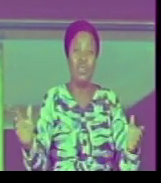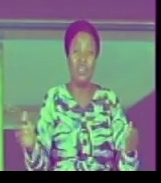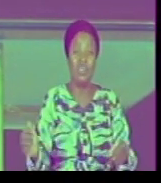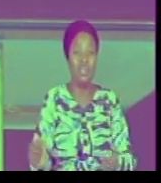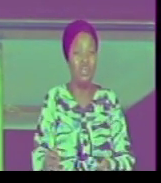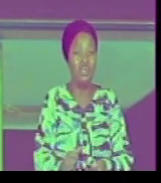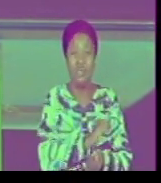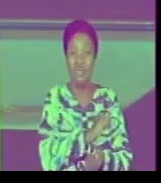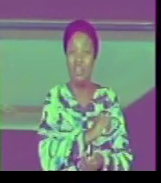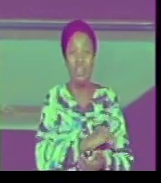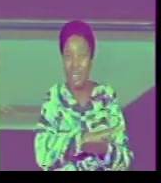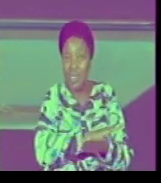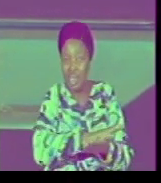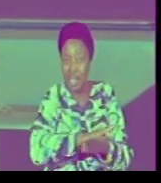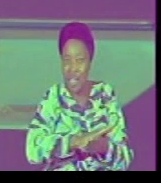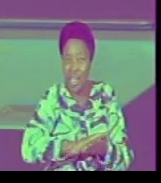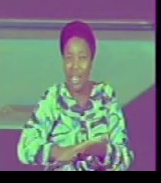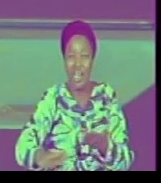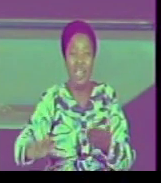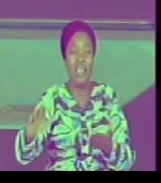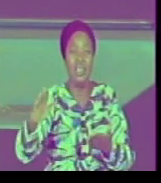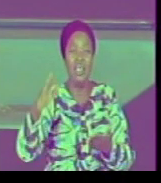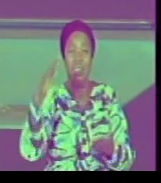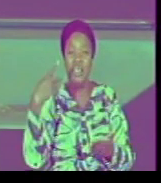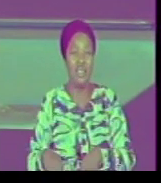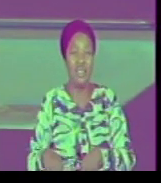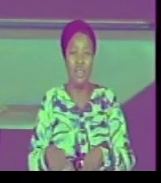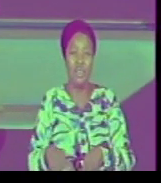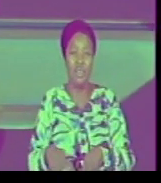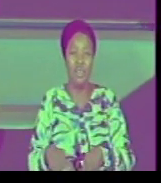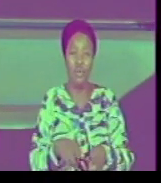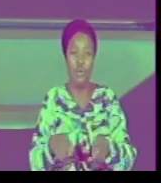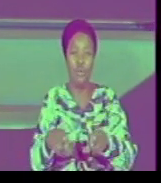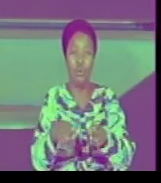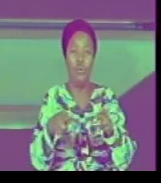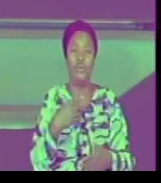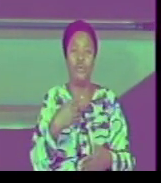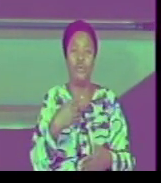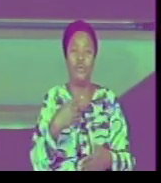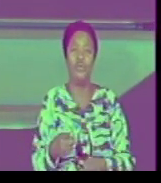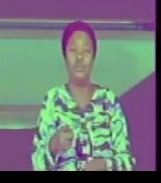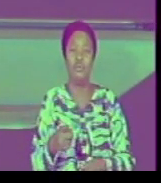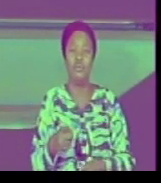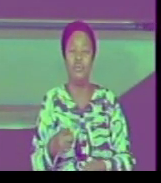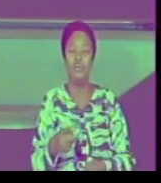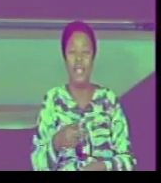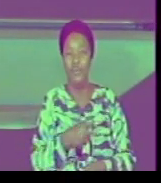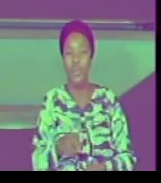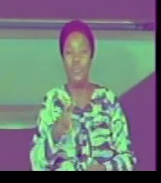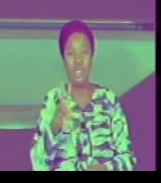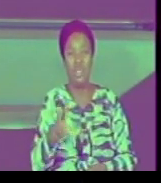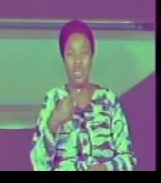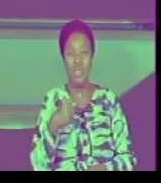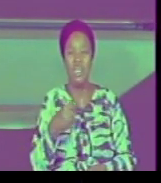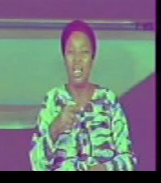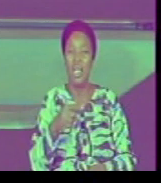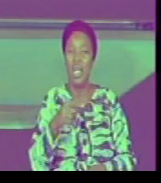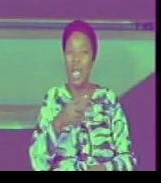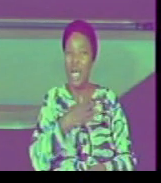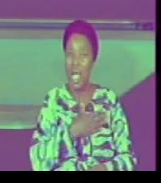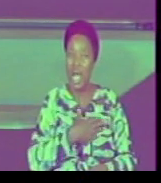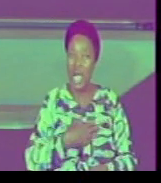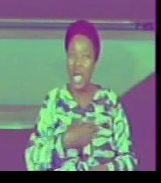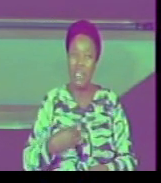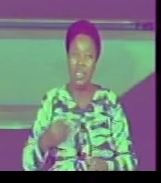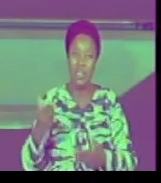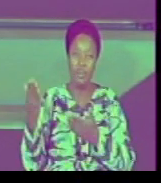you. And look at that verse 23, it says, and bring you unto the Amorites.